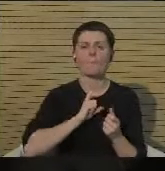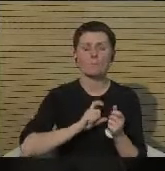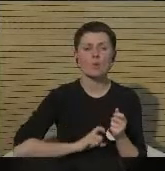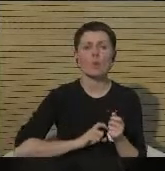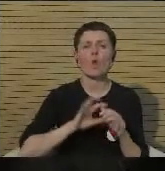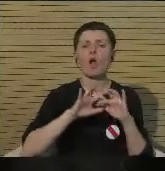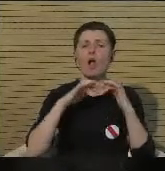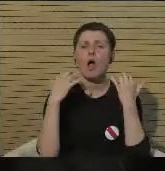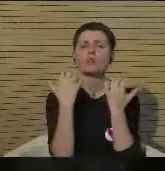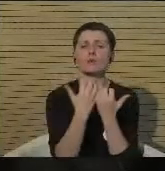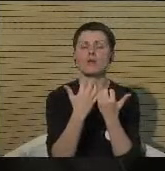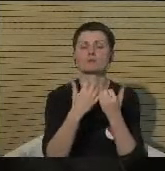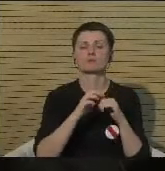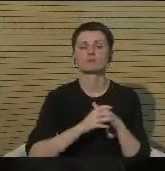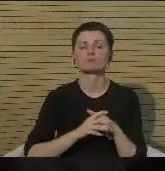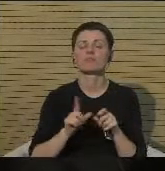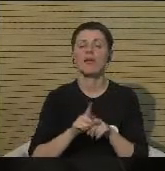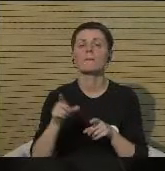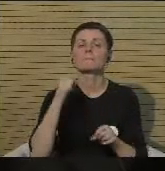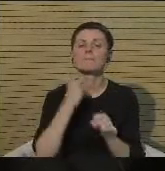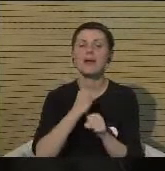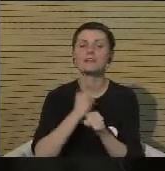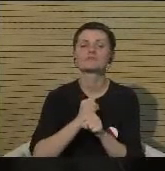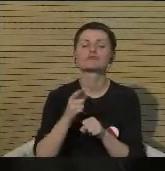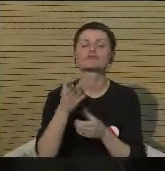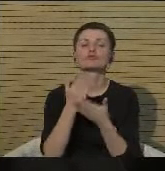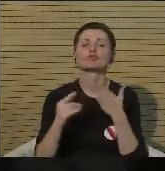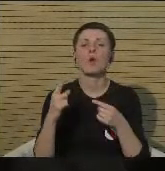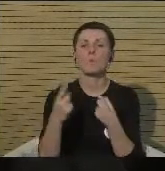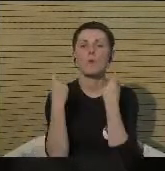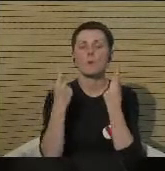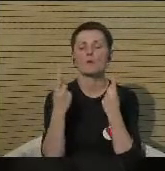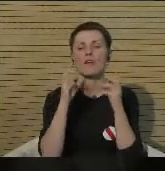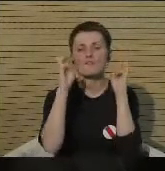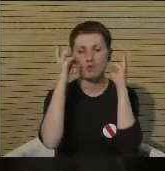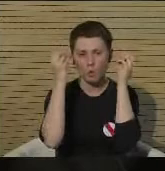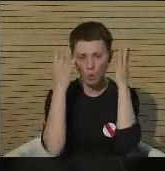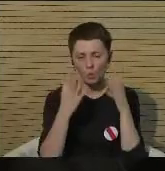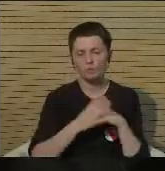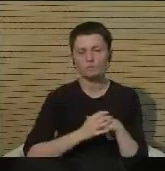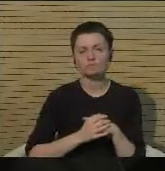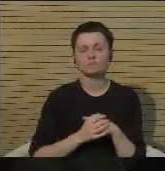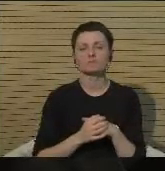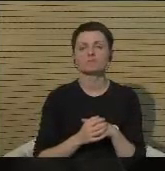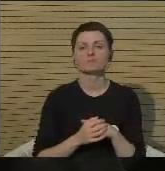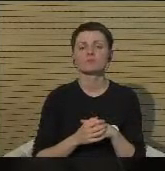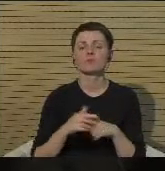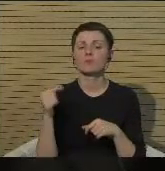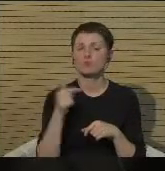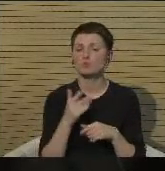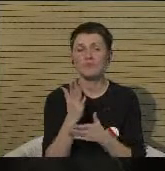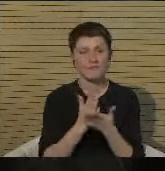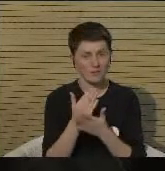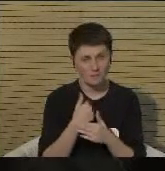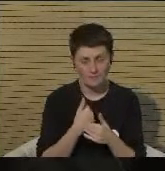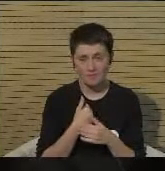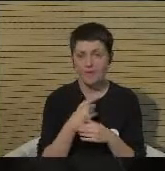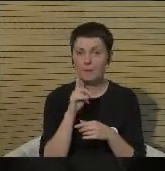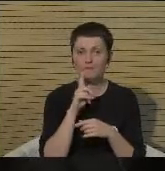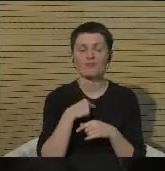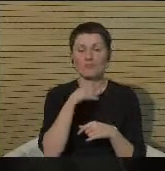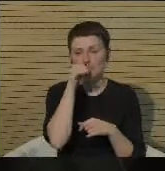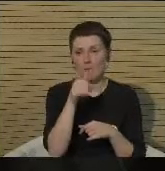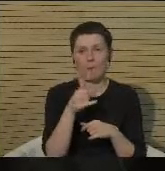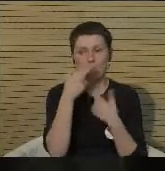together. Thank you very much for all the Congress office, interpreters, and other guys, all